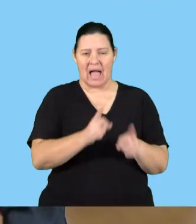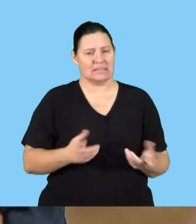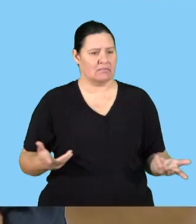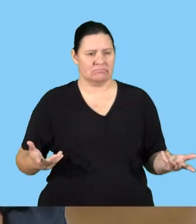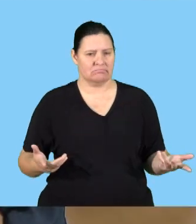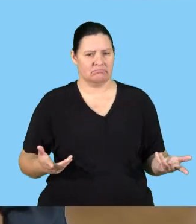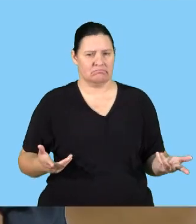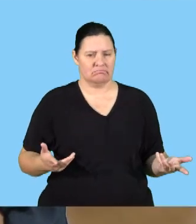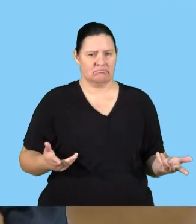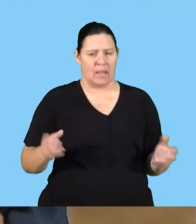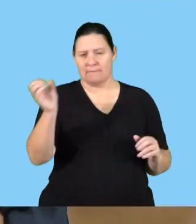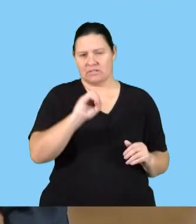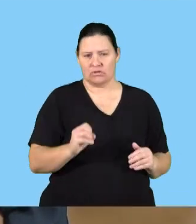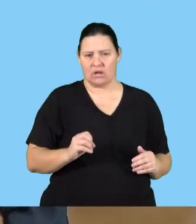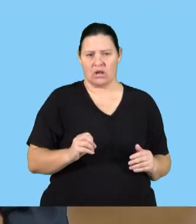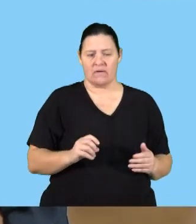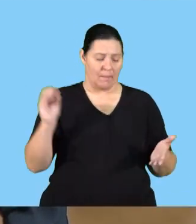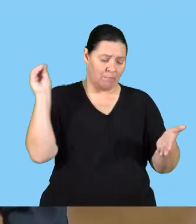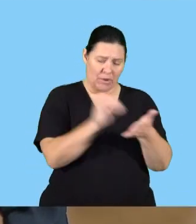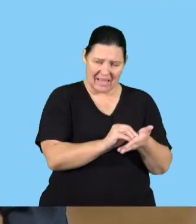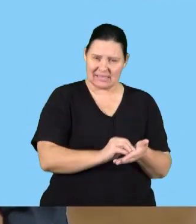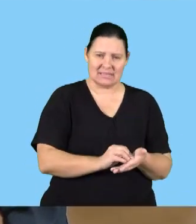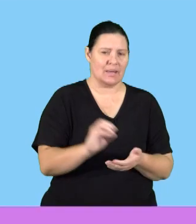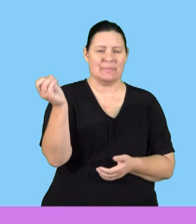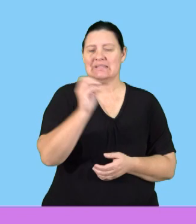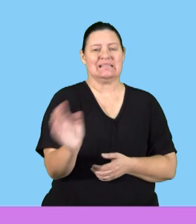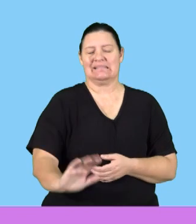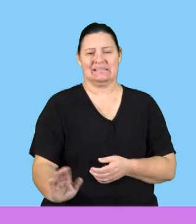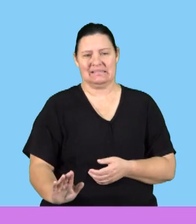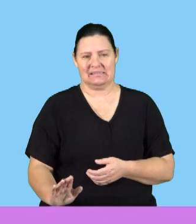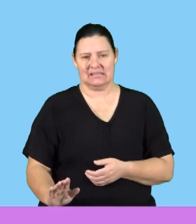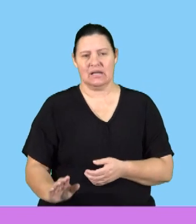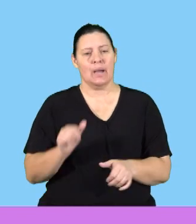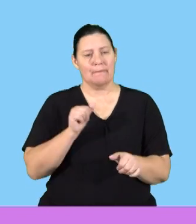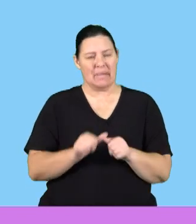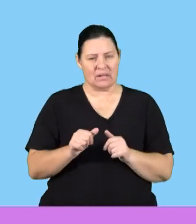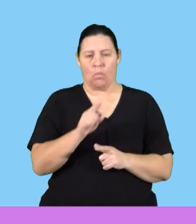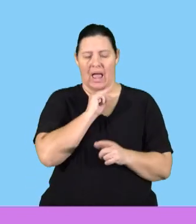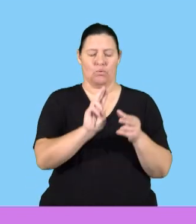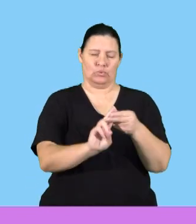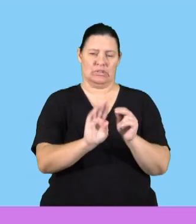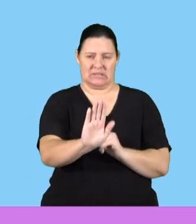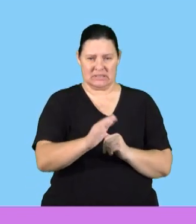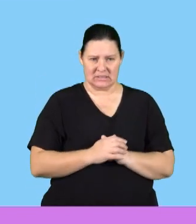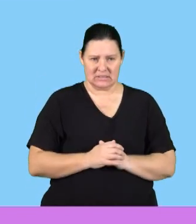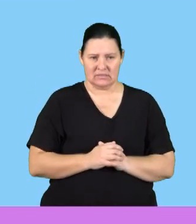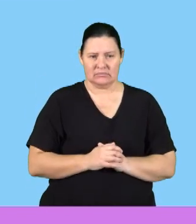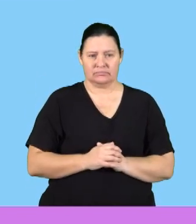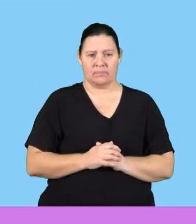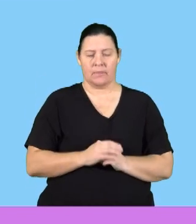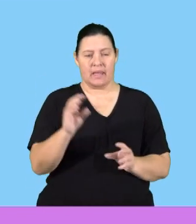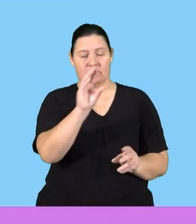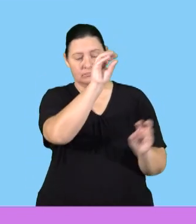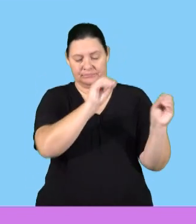your answer is no longer a percentage. Always stay away from pressing the percentage as it is your unit. And